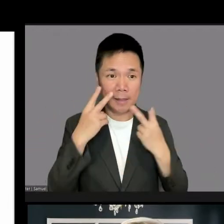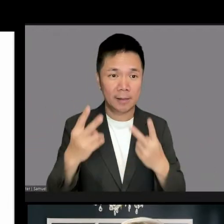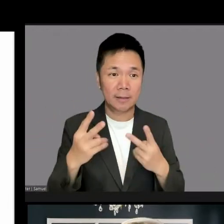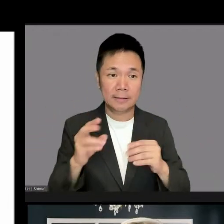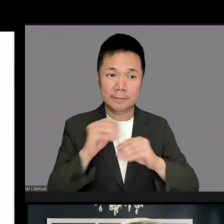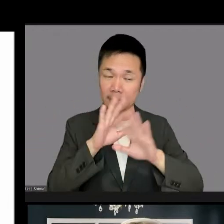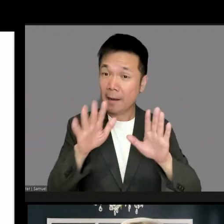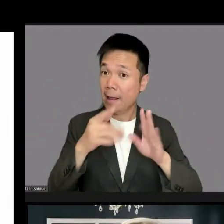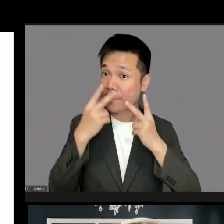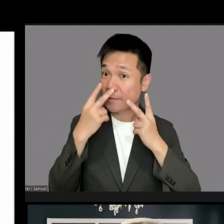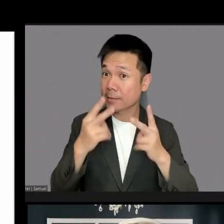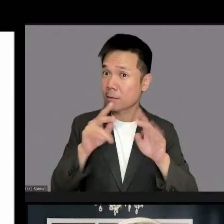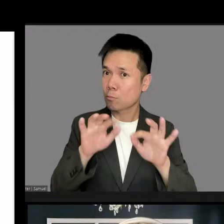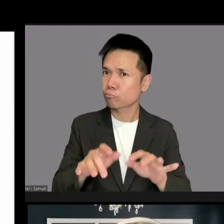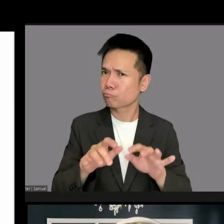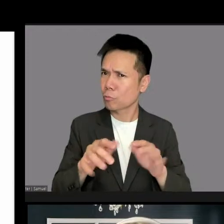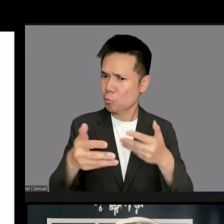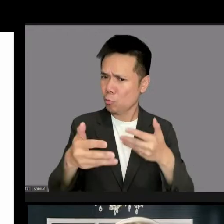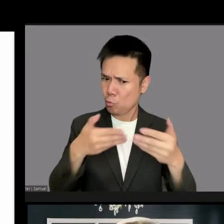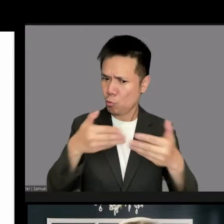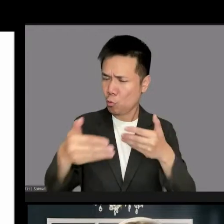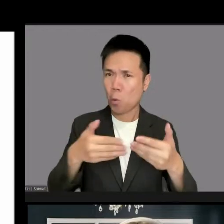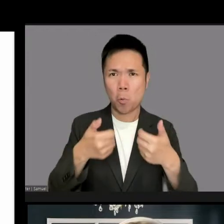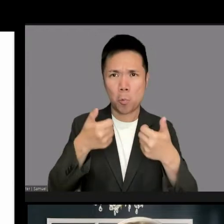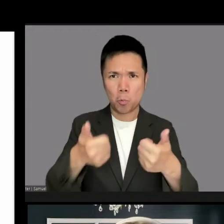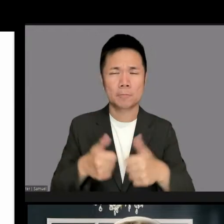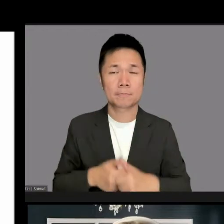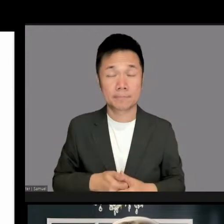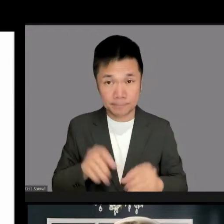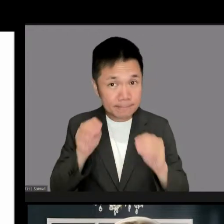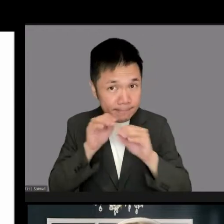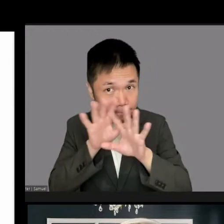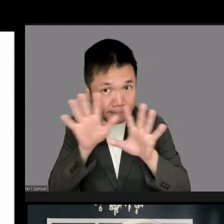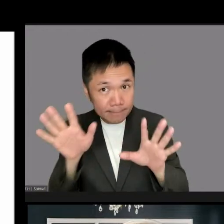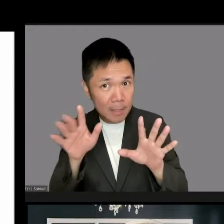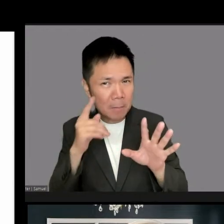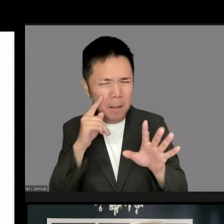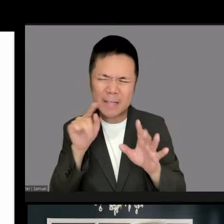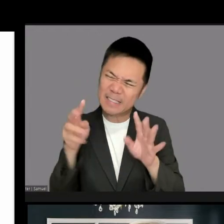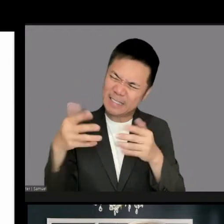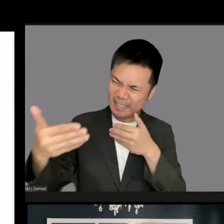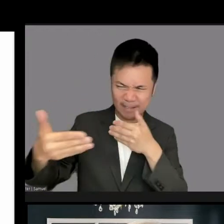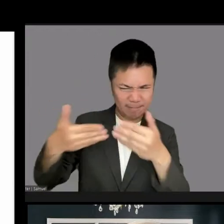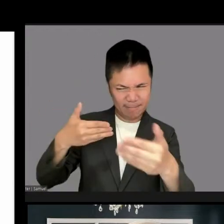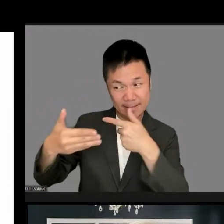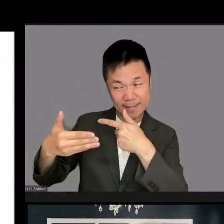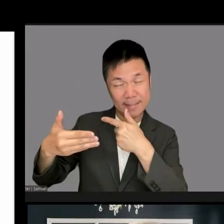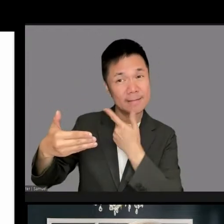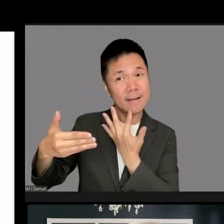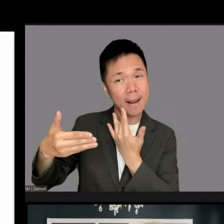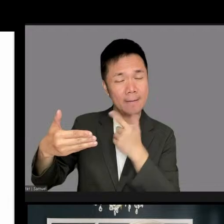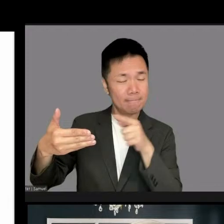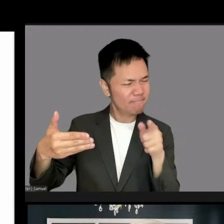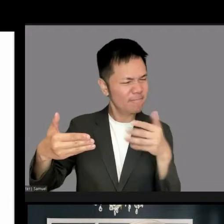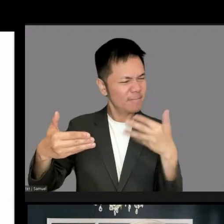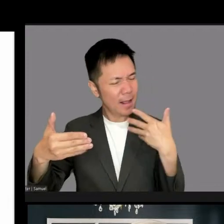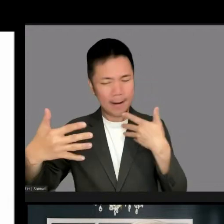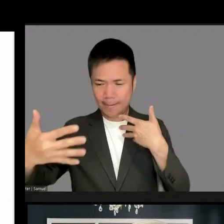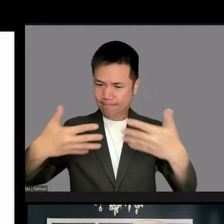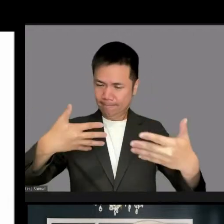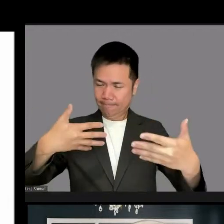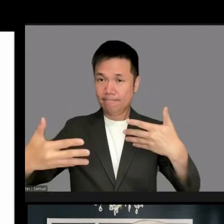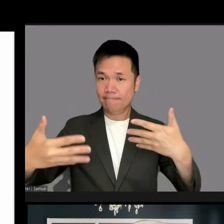codes of appropriately contrasting colors if you need to find something alternative to use. And then when I look